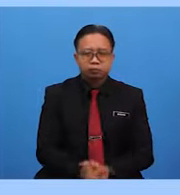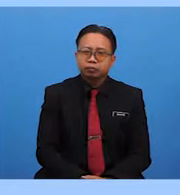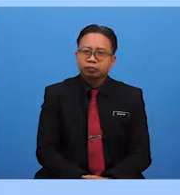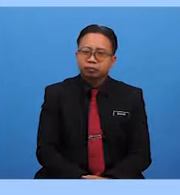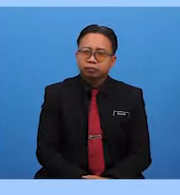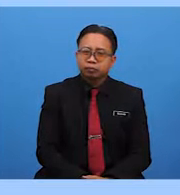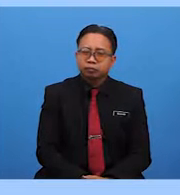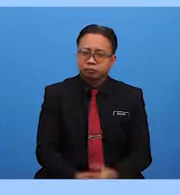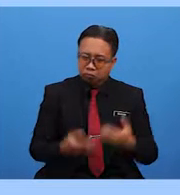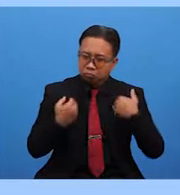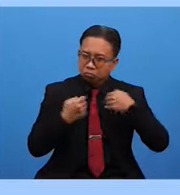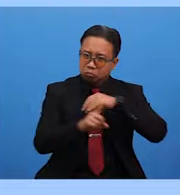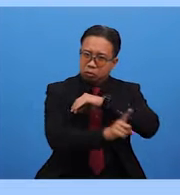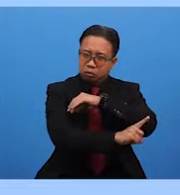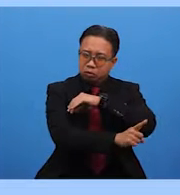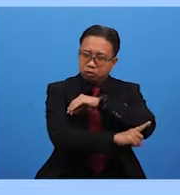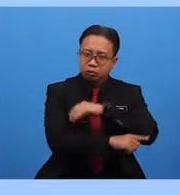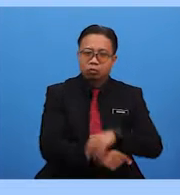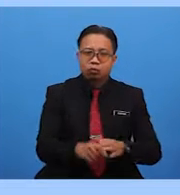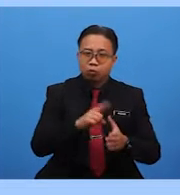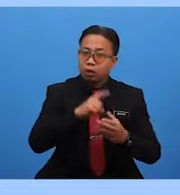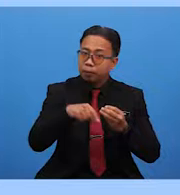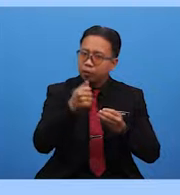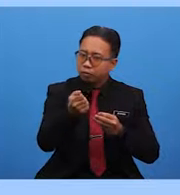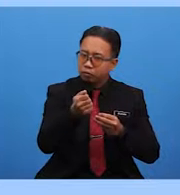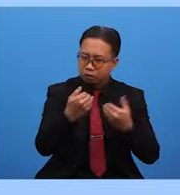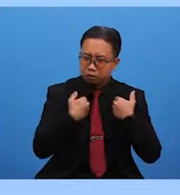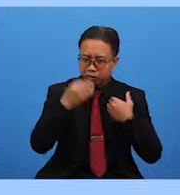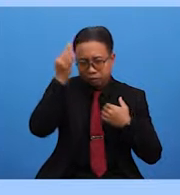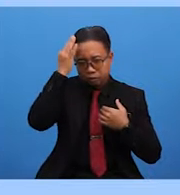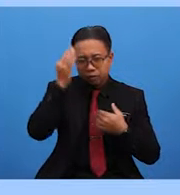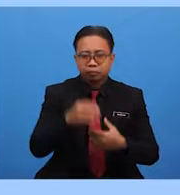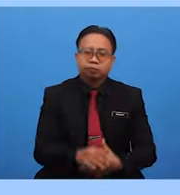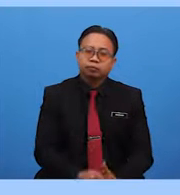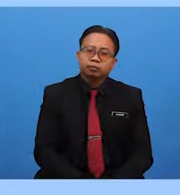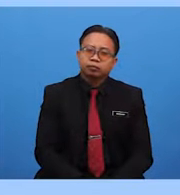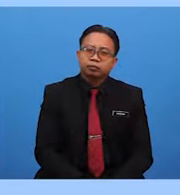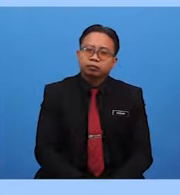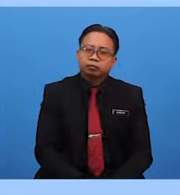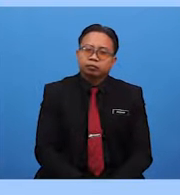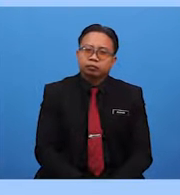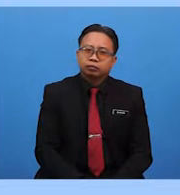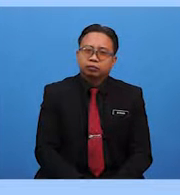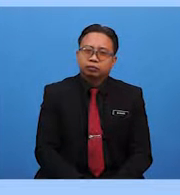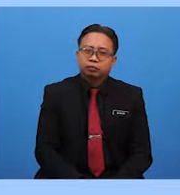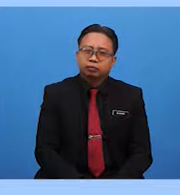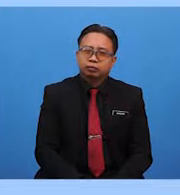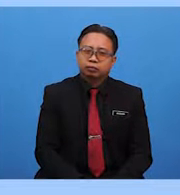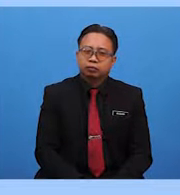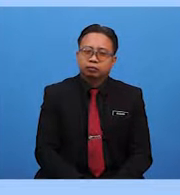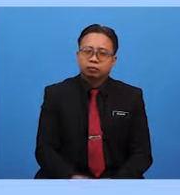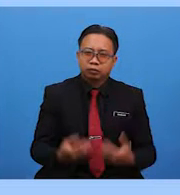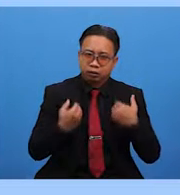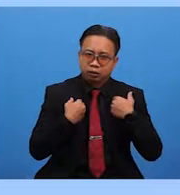of some punishments already. What about you? You can see them on signboards in recreational parks,